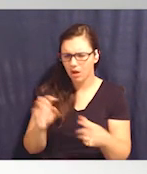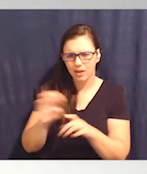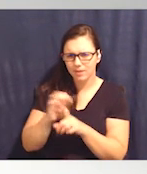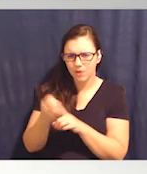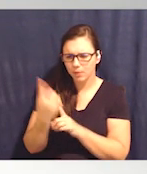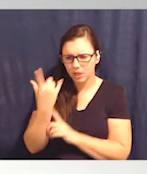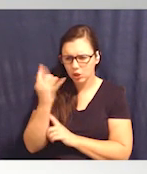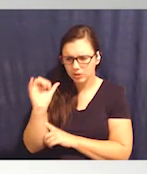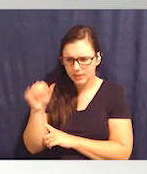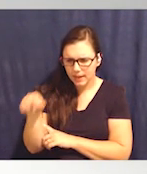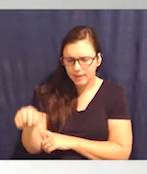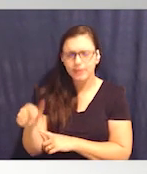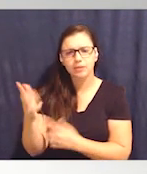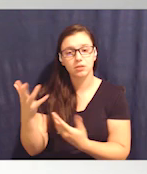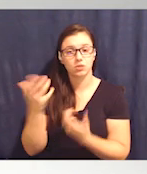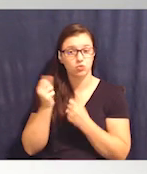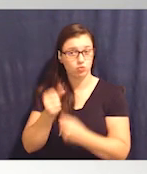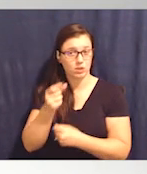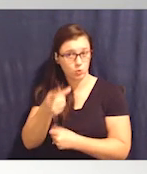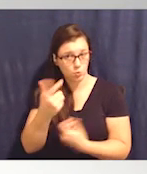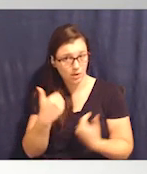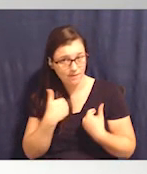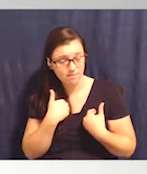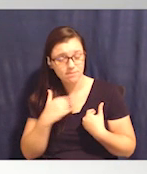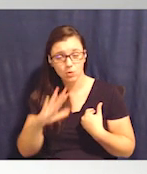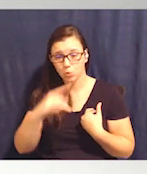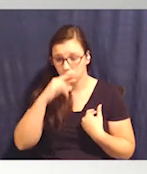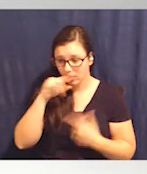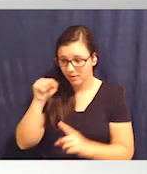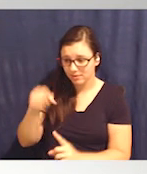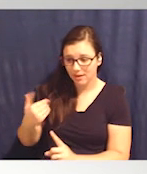you have or your child has? What are the problems that